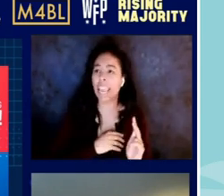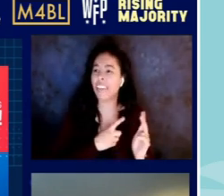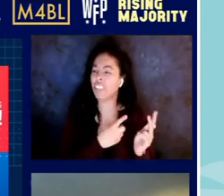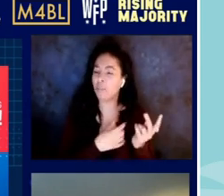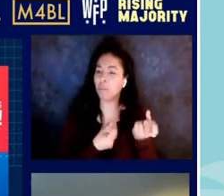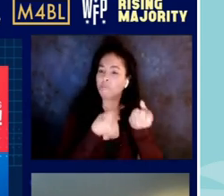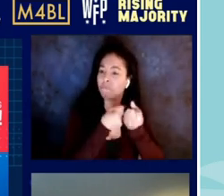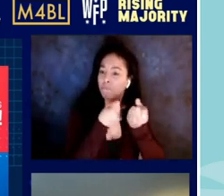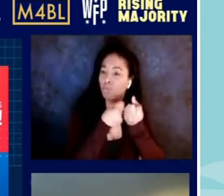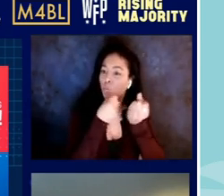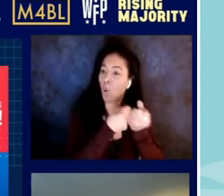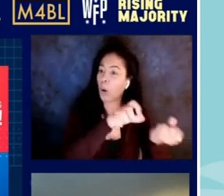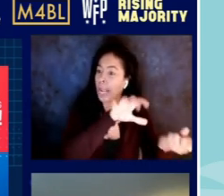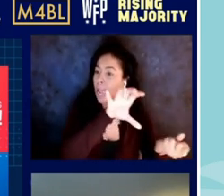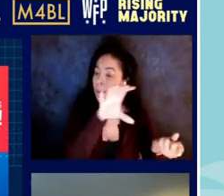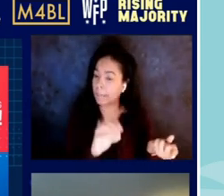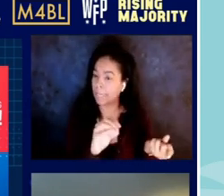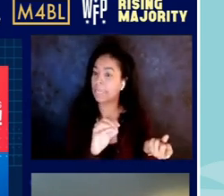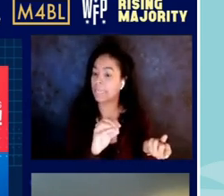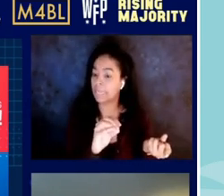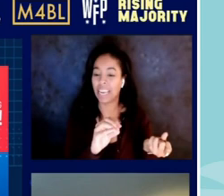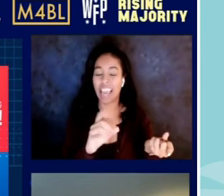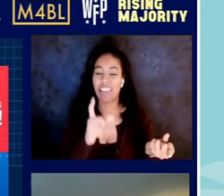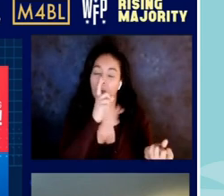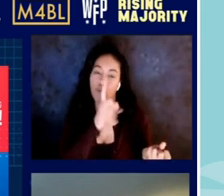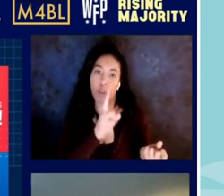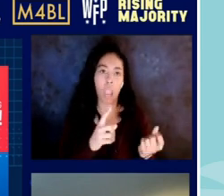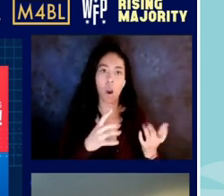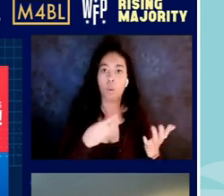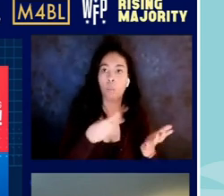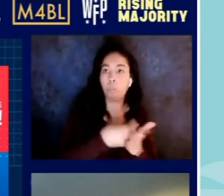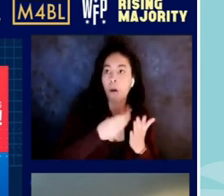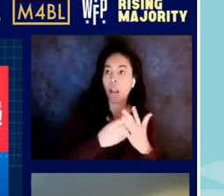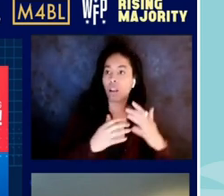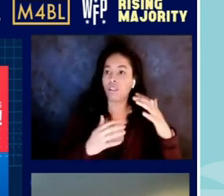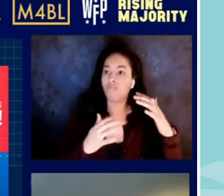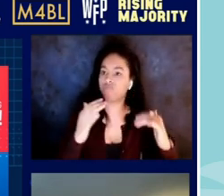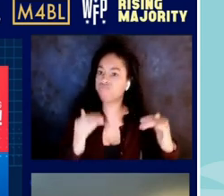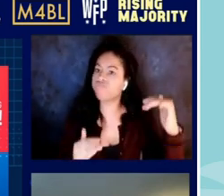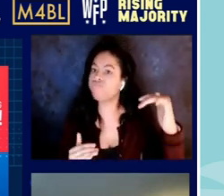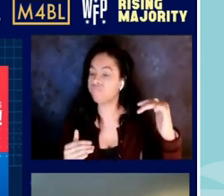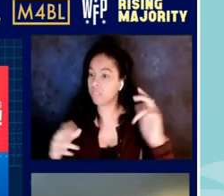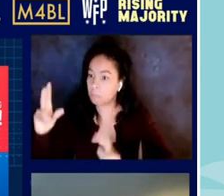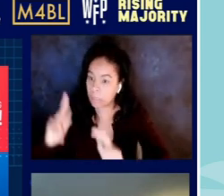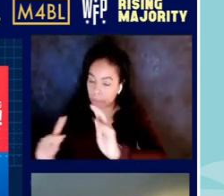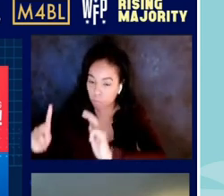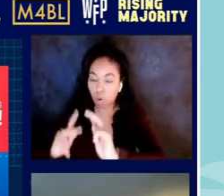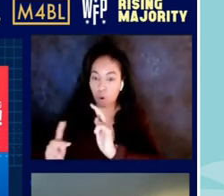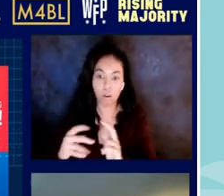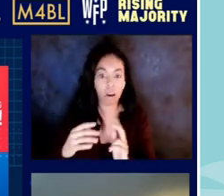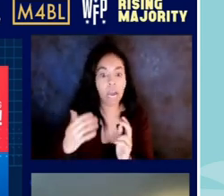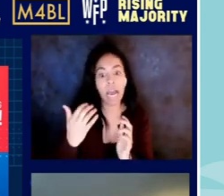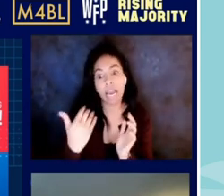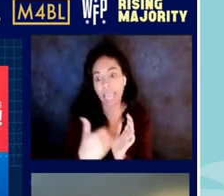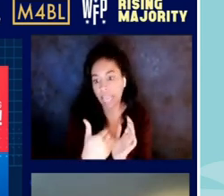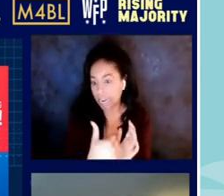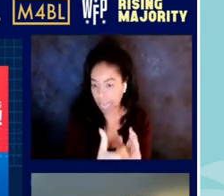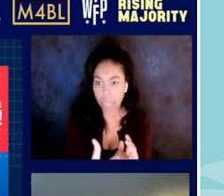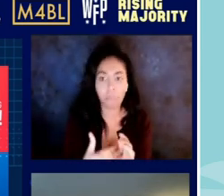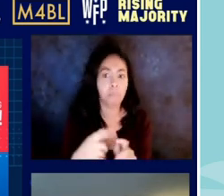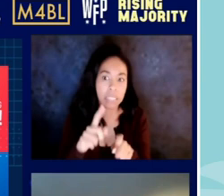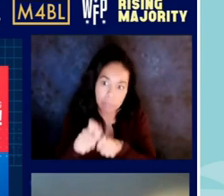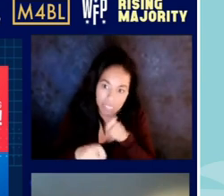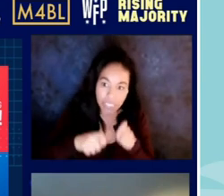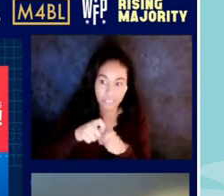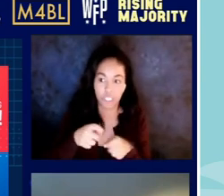that have been putting people over profit time and again, you know, throughout their tenure, but during this public health crisis, you know, the